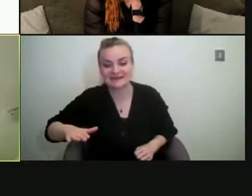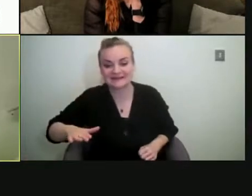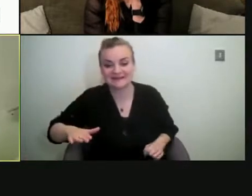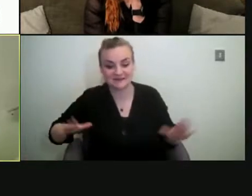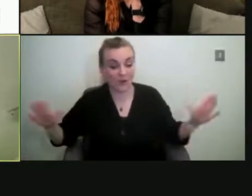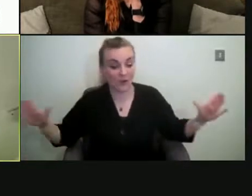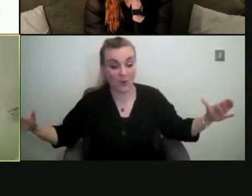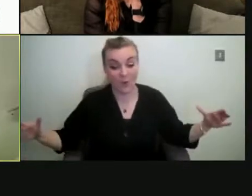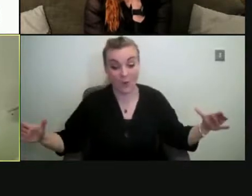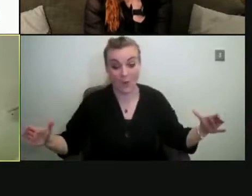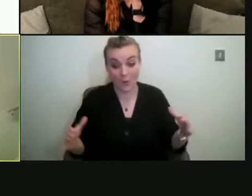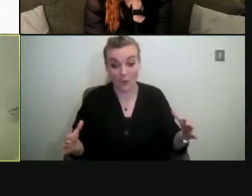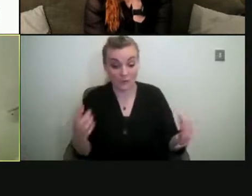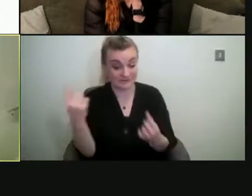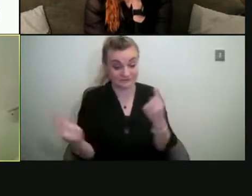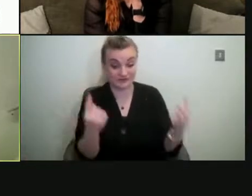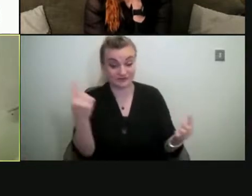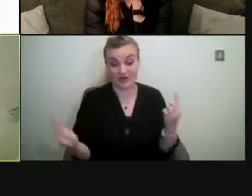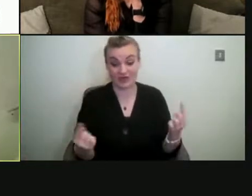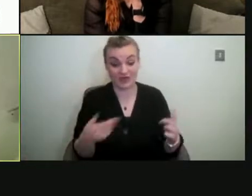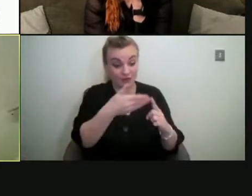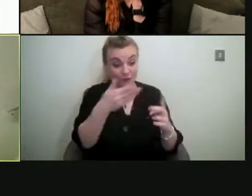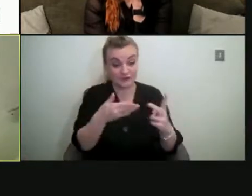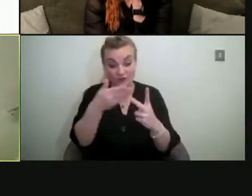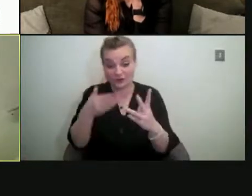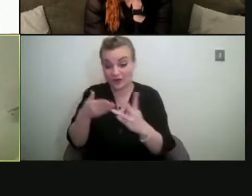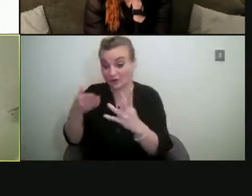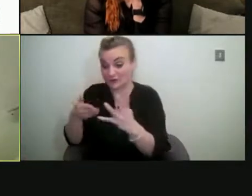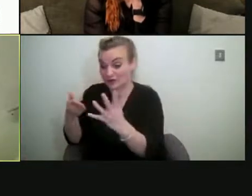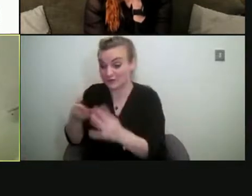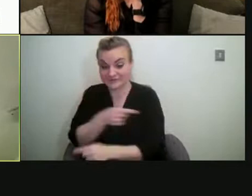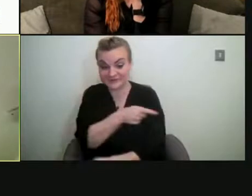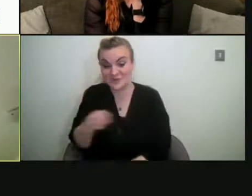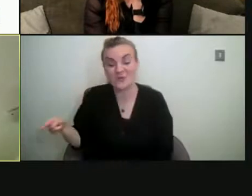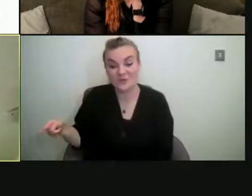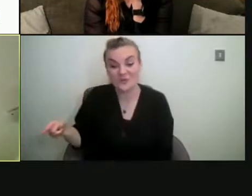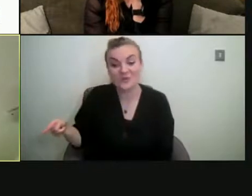it, between each other, and to find